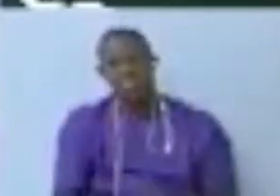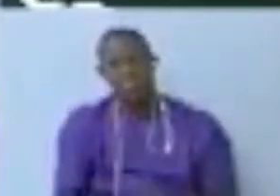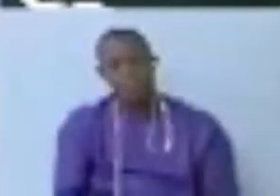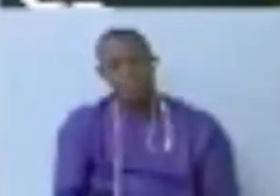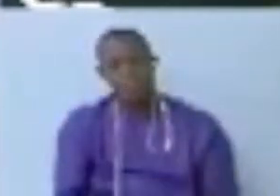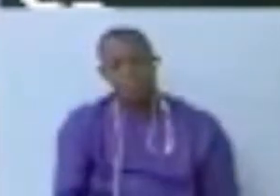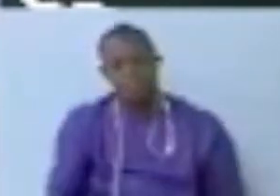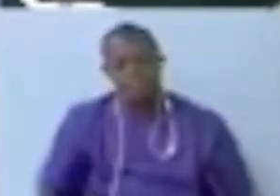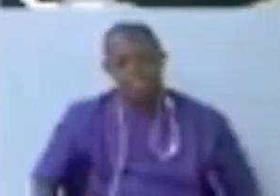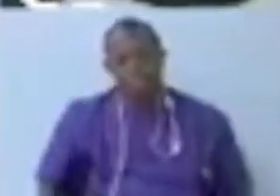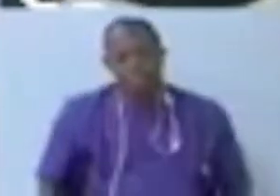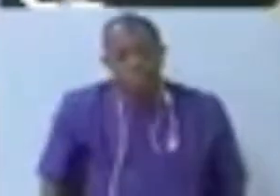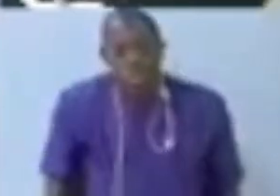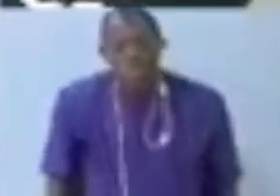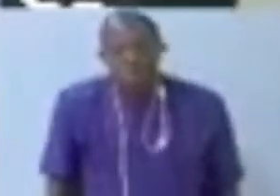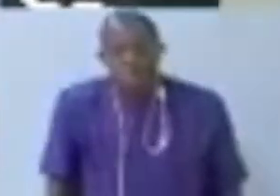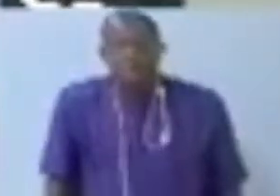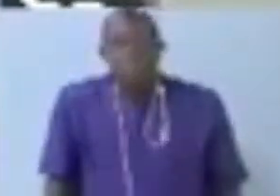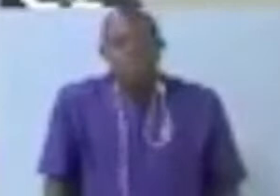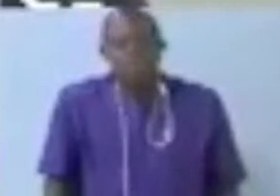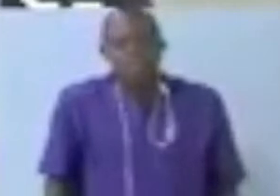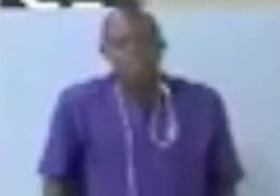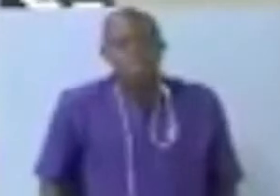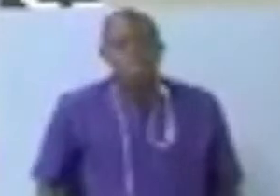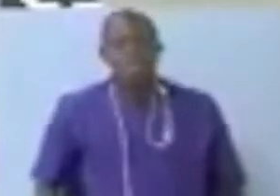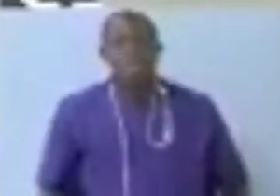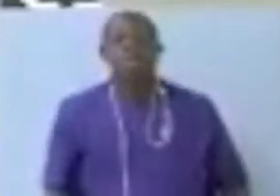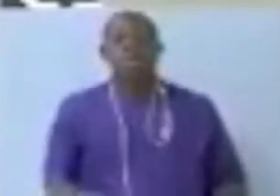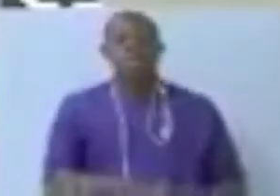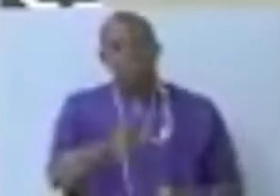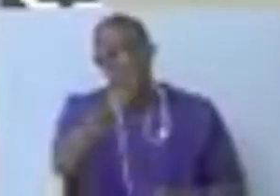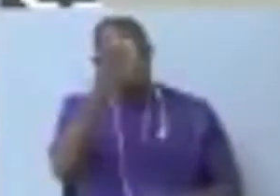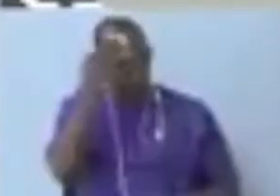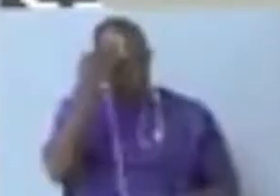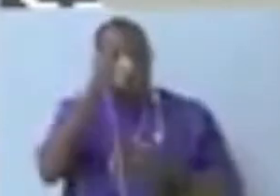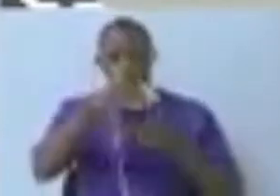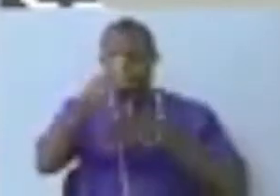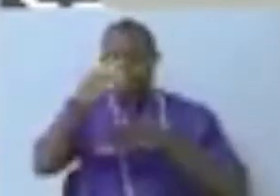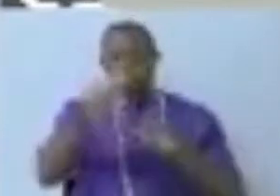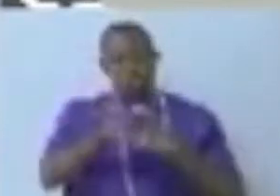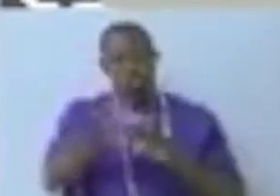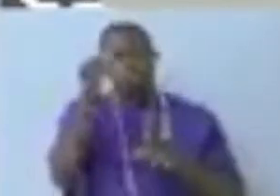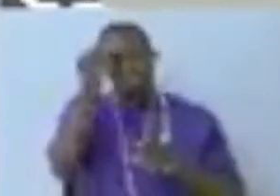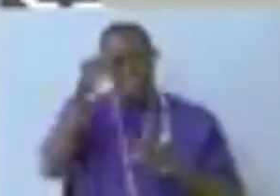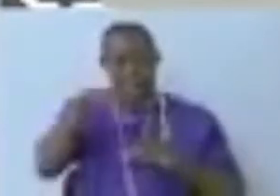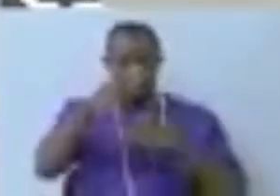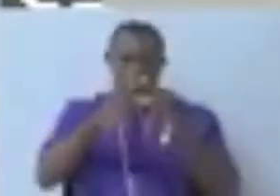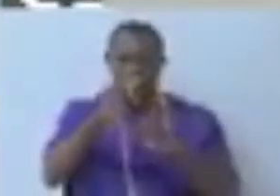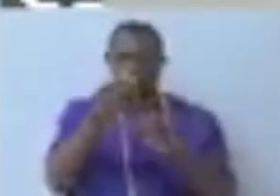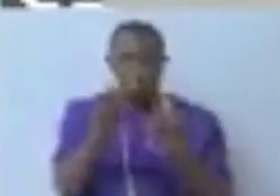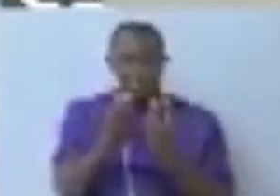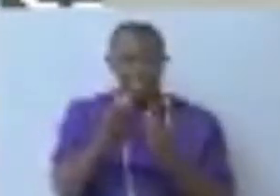Constructive knowledge, I mean, because this was deposited in your office. It